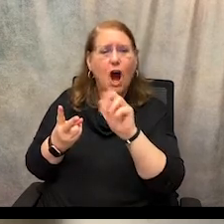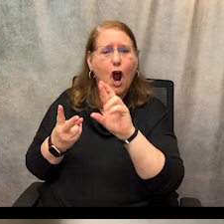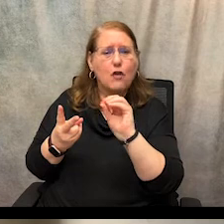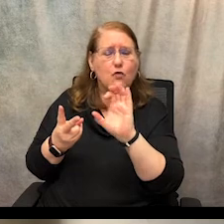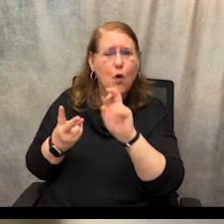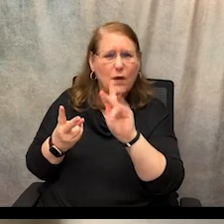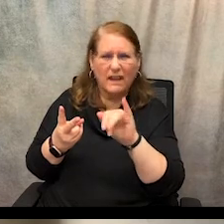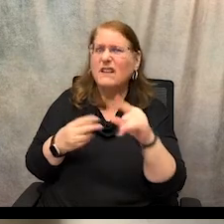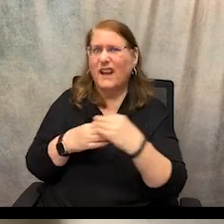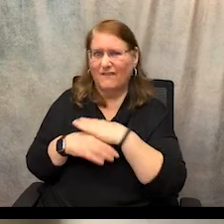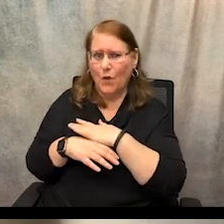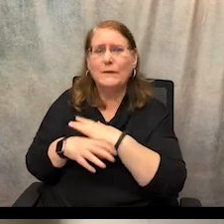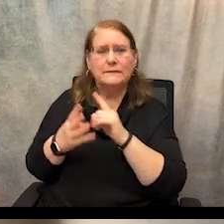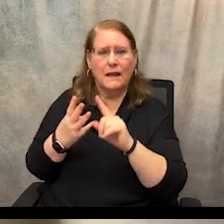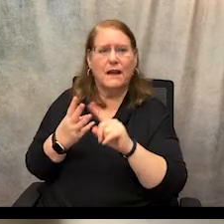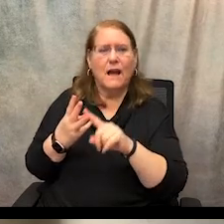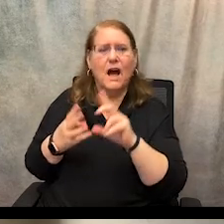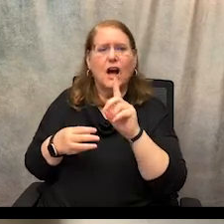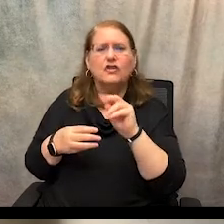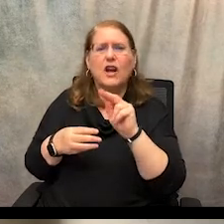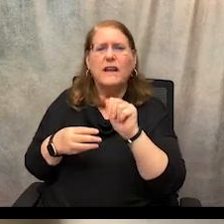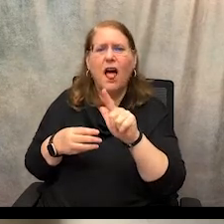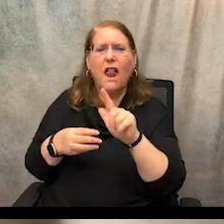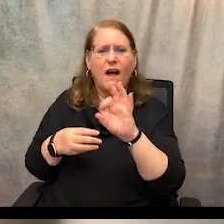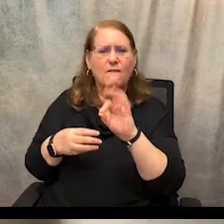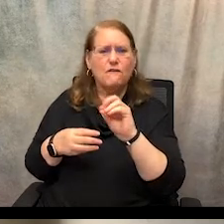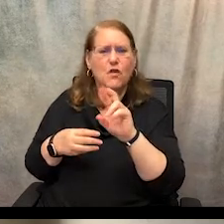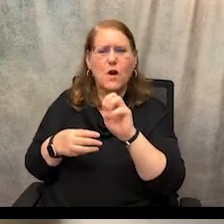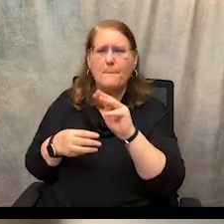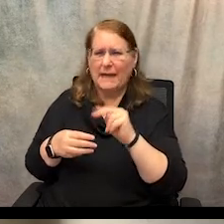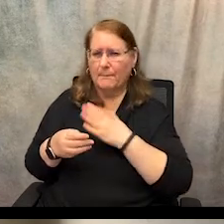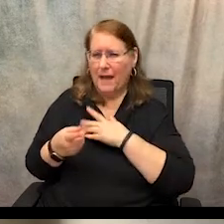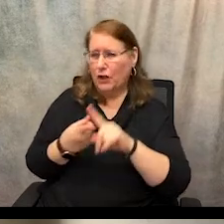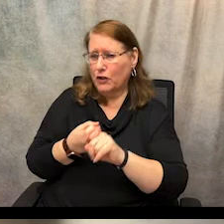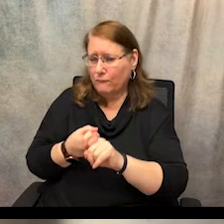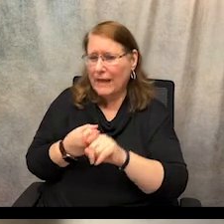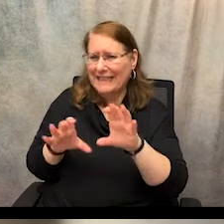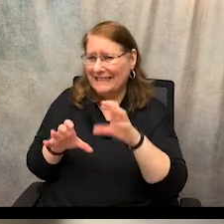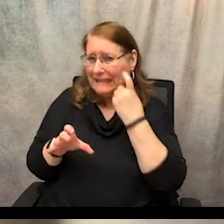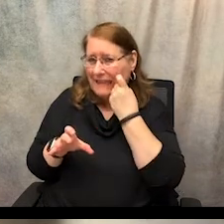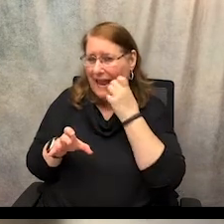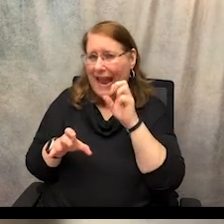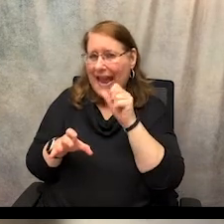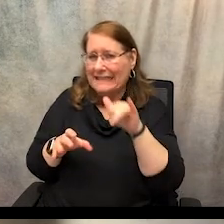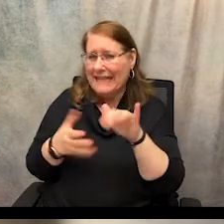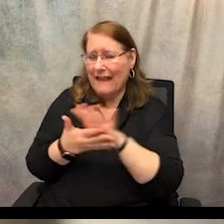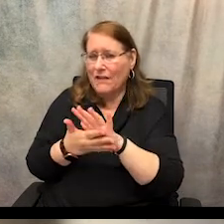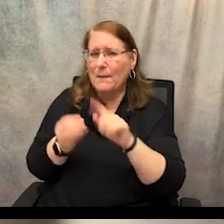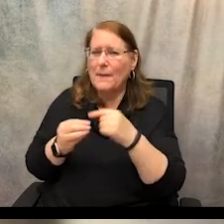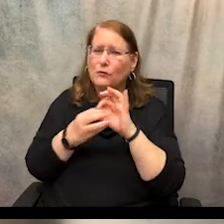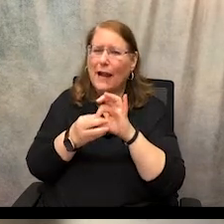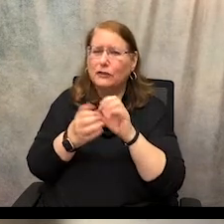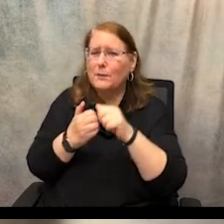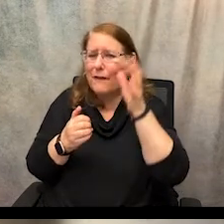good friend named Donald Foreman who recently did a essay film about his relationship with his father